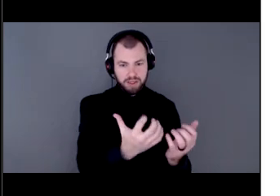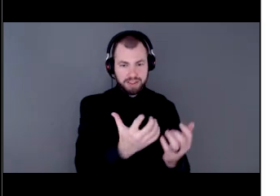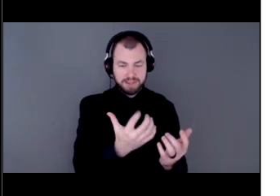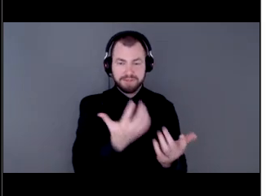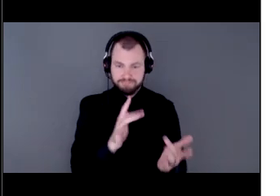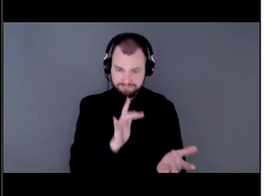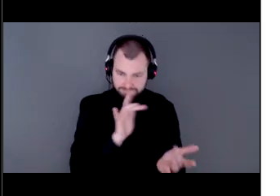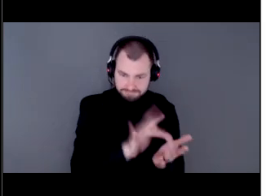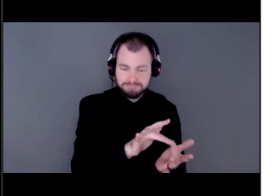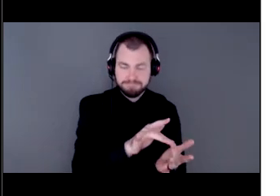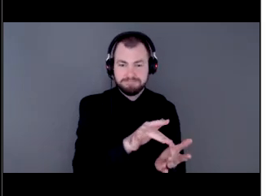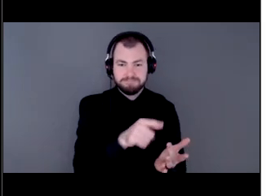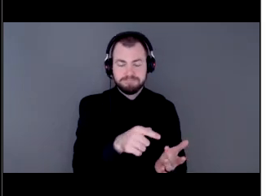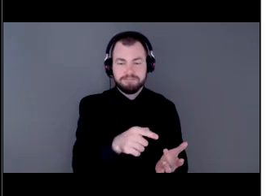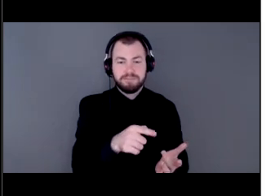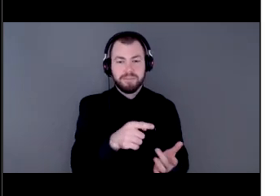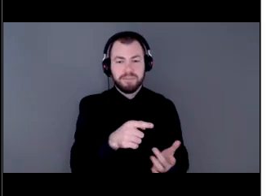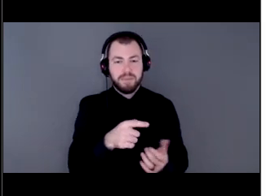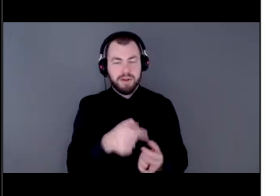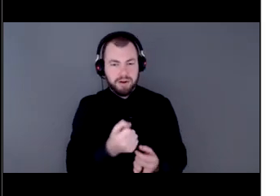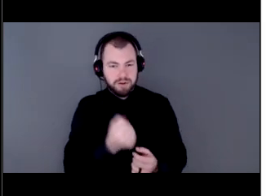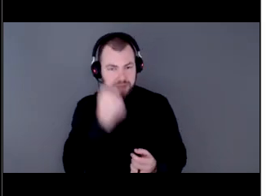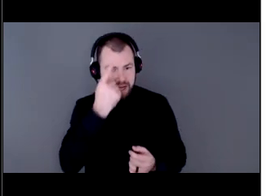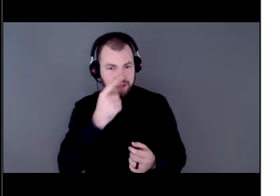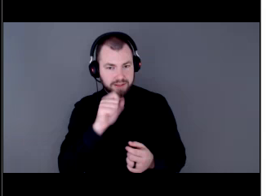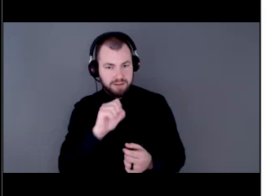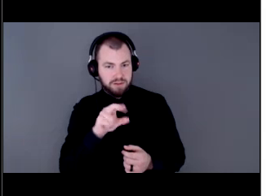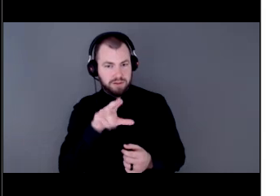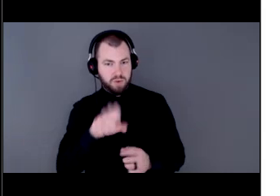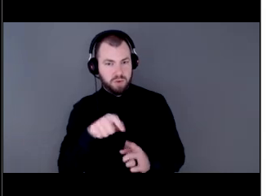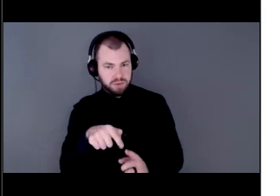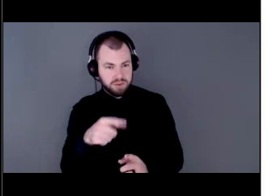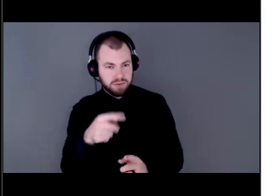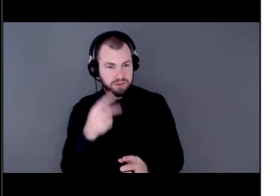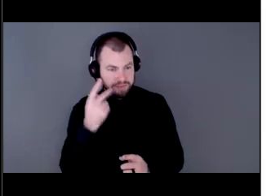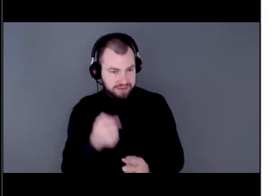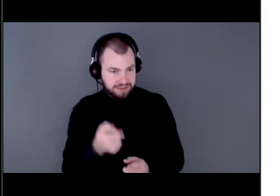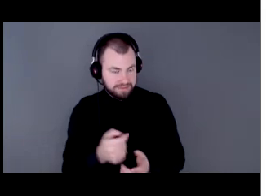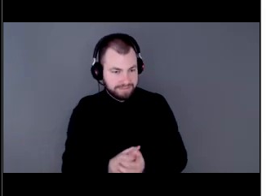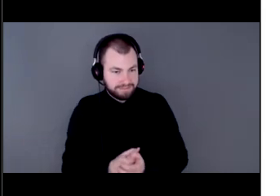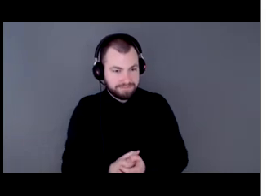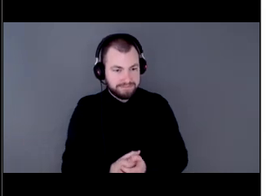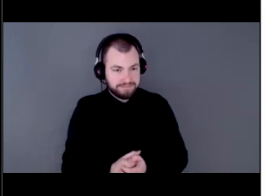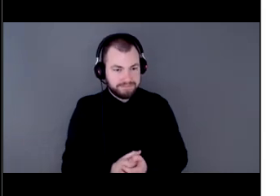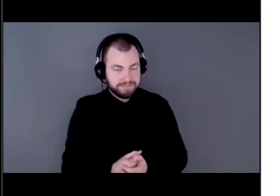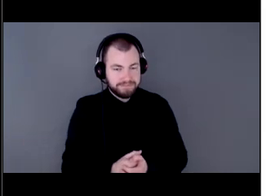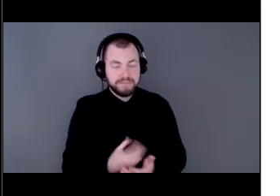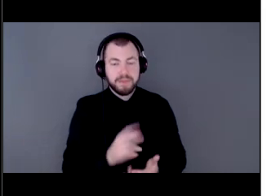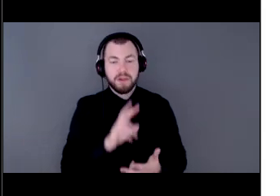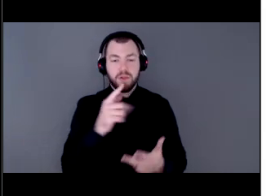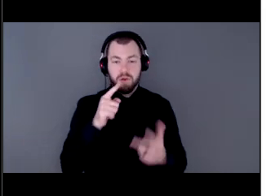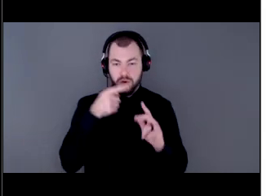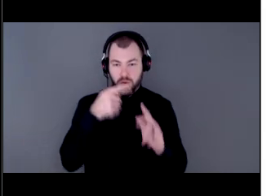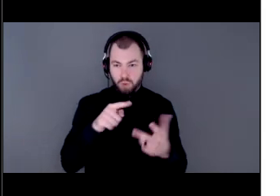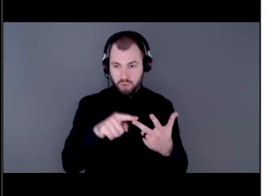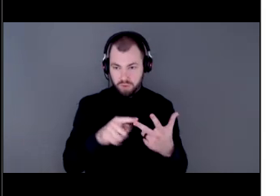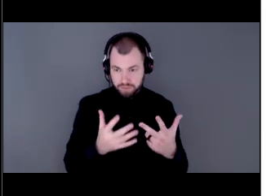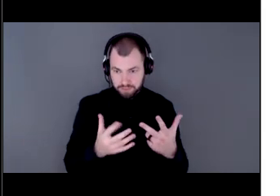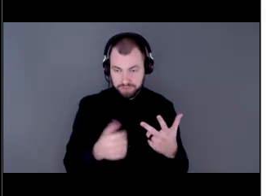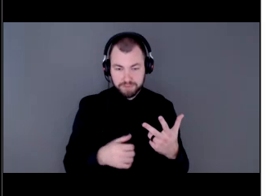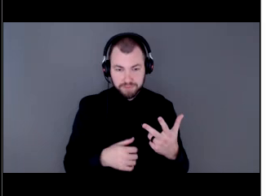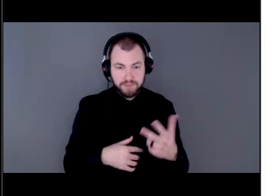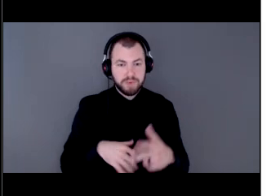youth to understand the source to see, in our case, a lake. And our third goal is to work with the